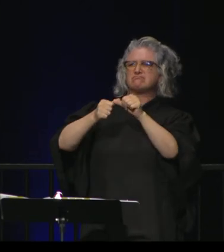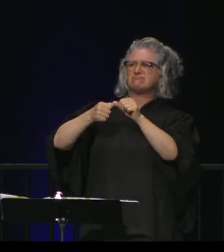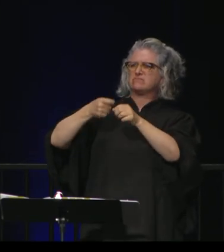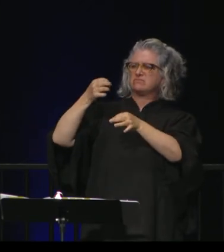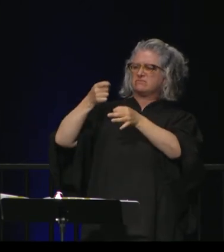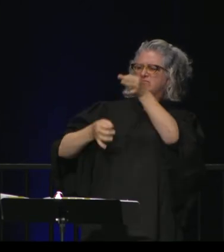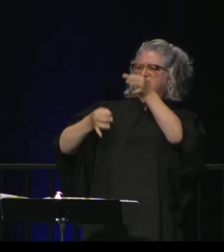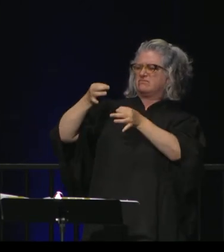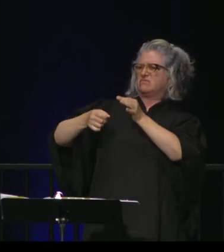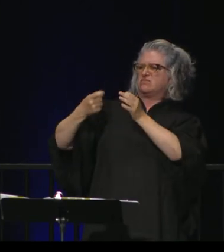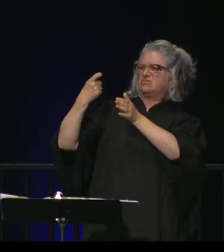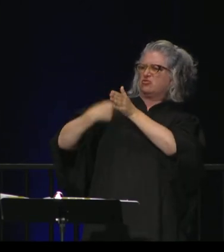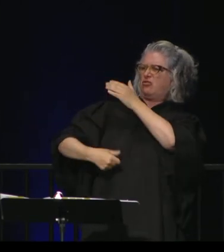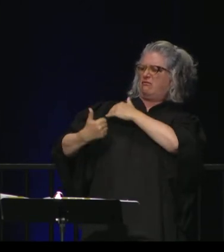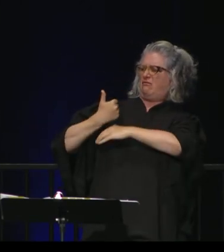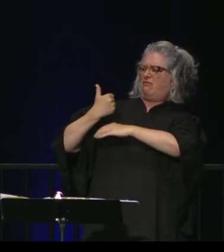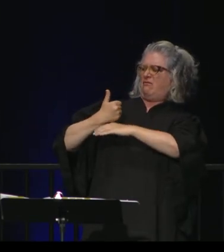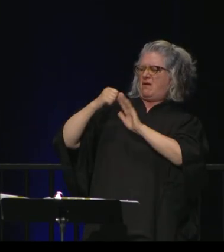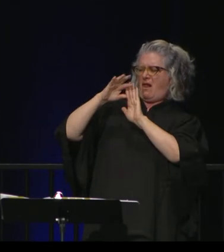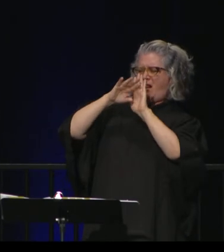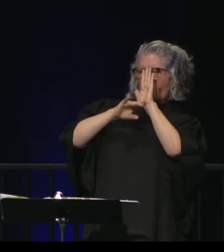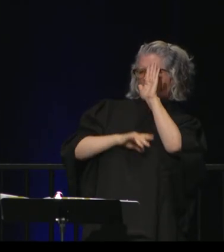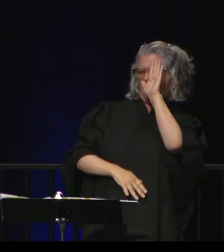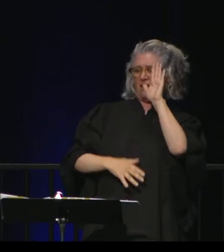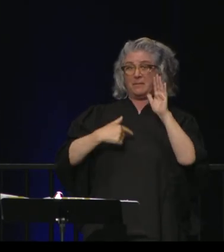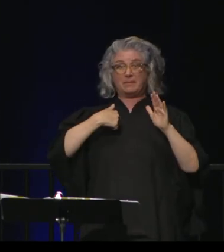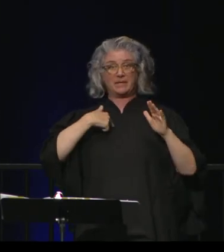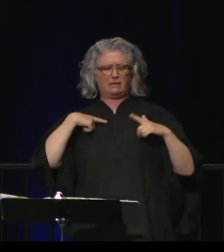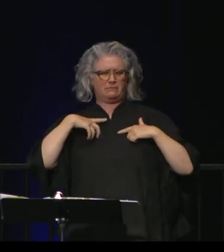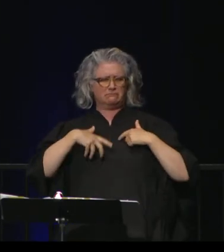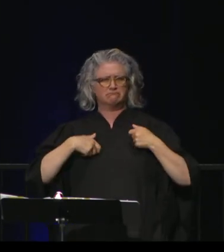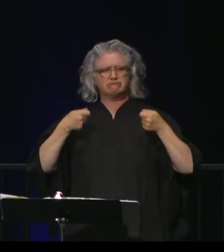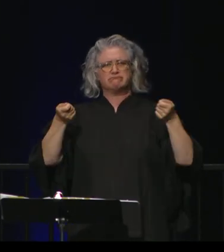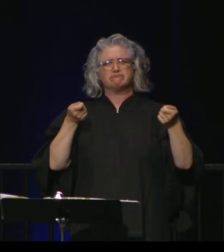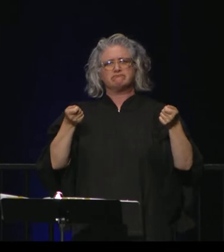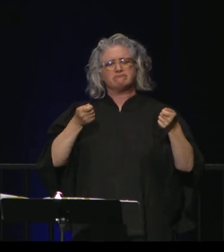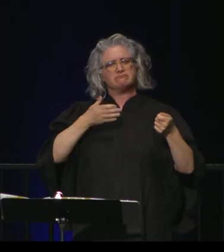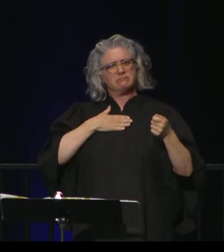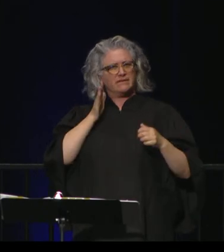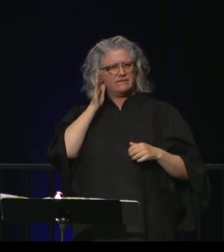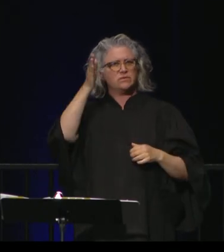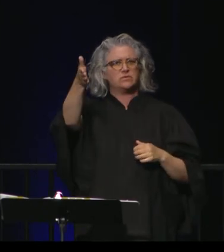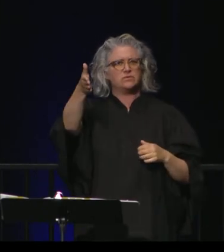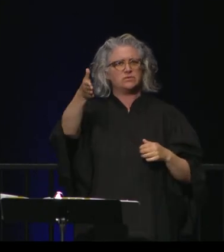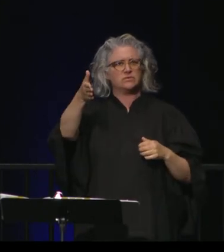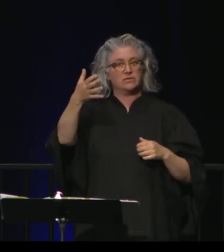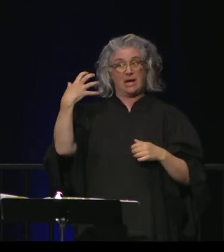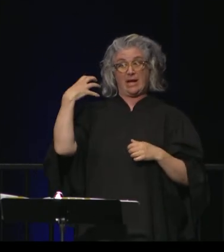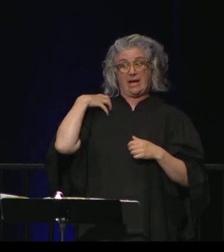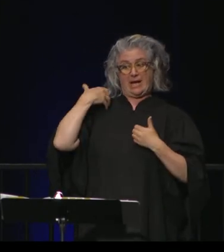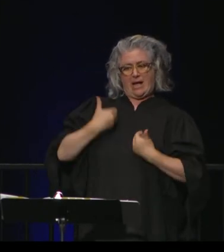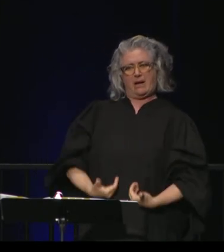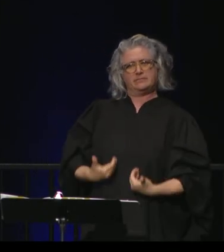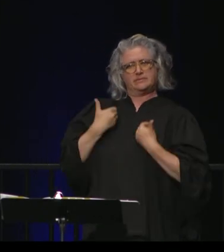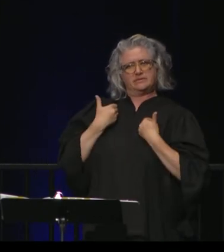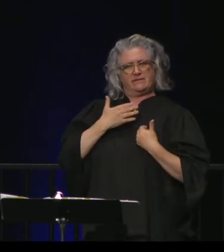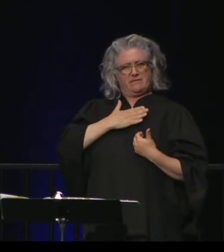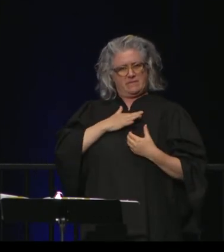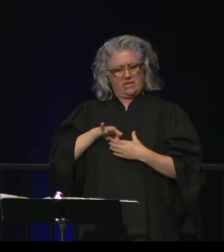am the master of my fate. I am the captain of my soul.